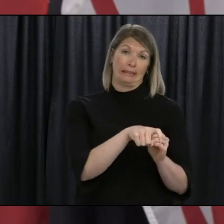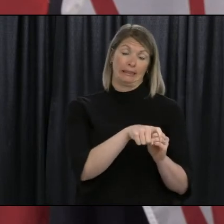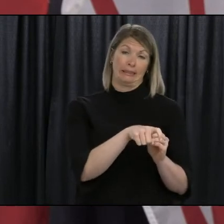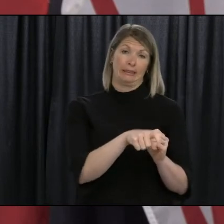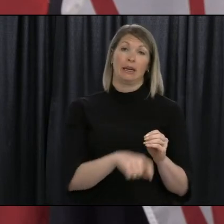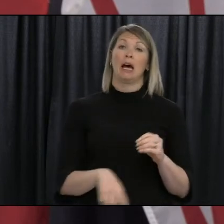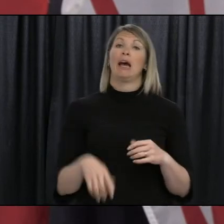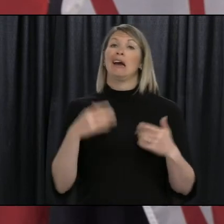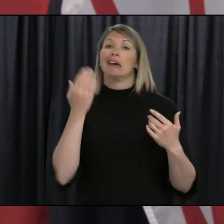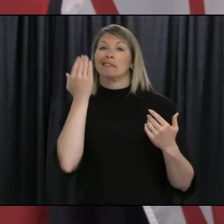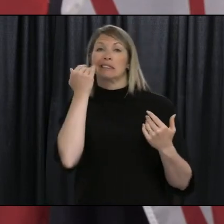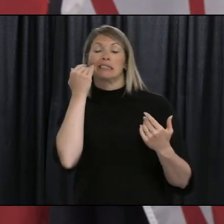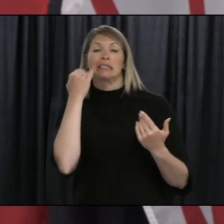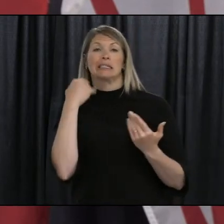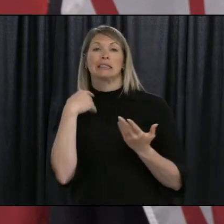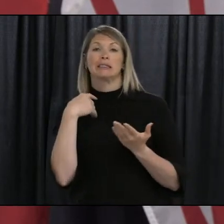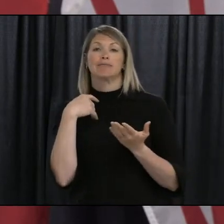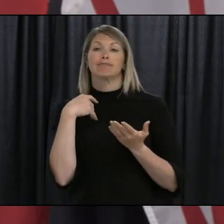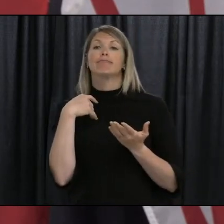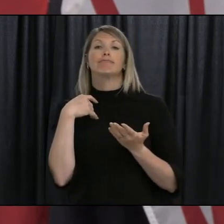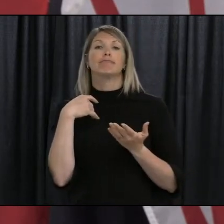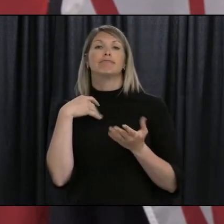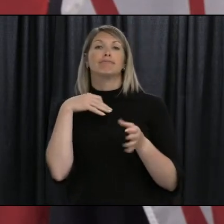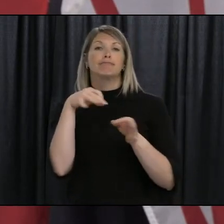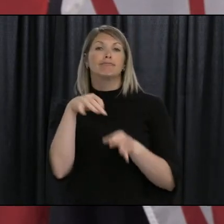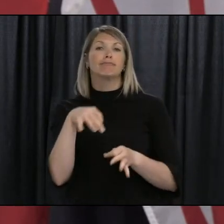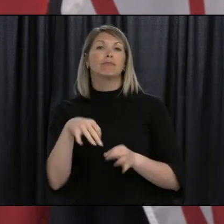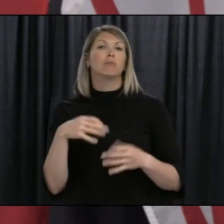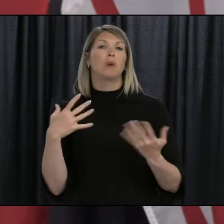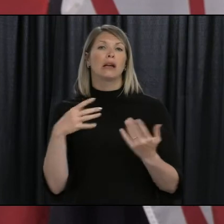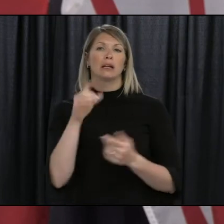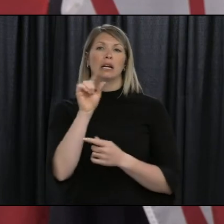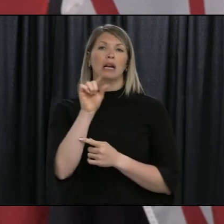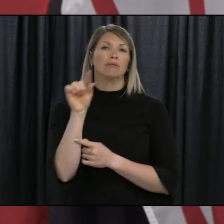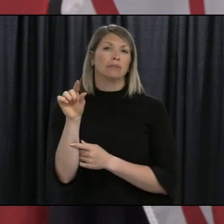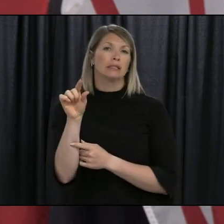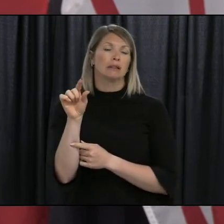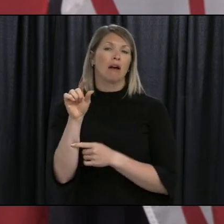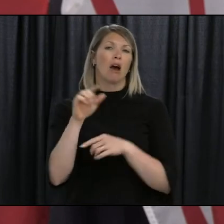online services through government, through digital government,